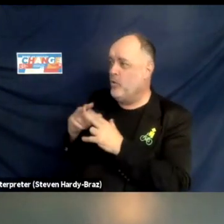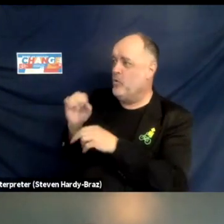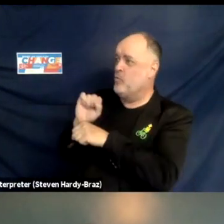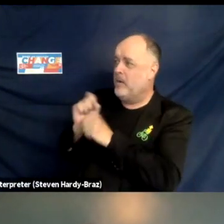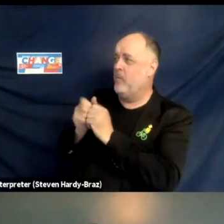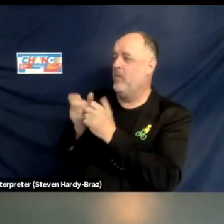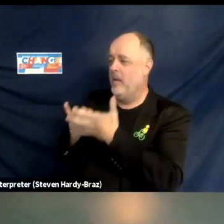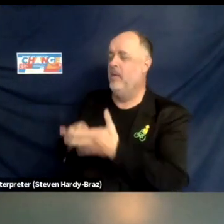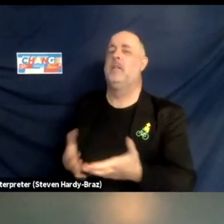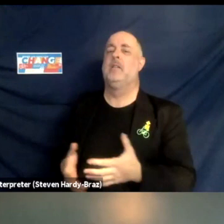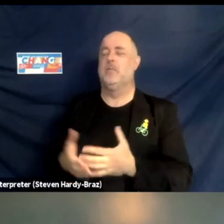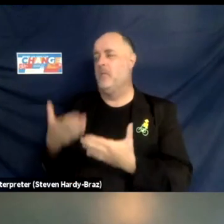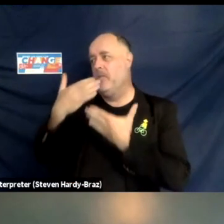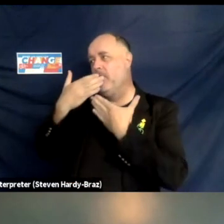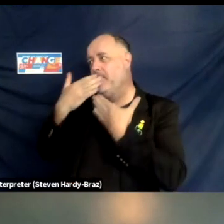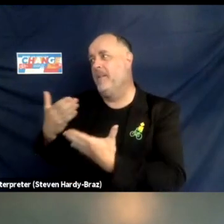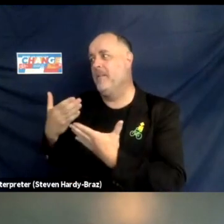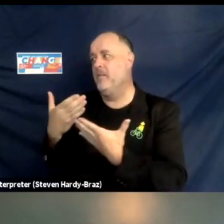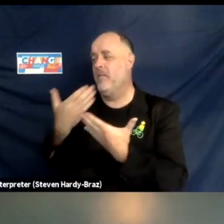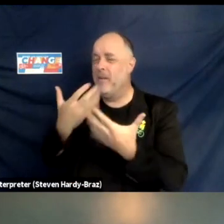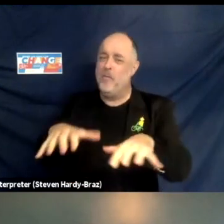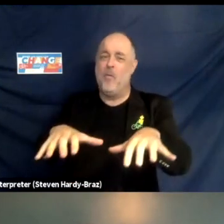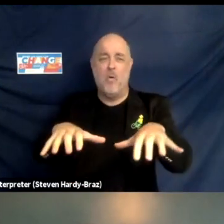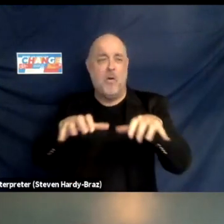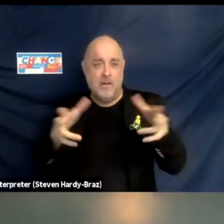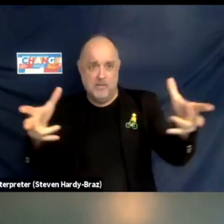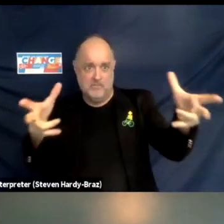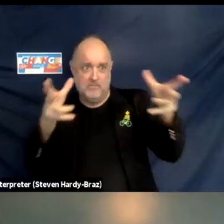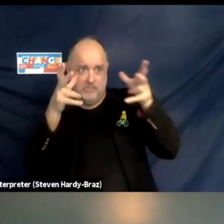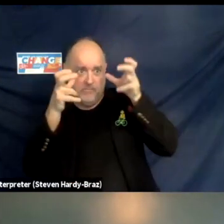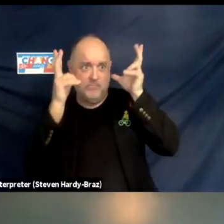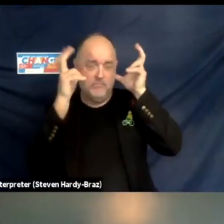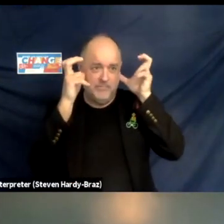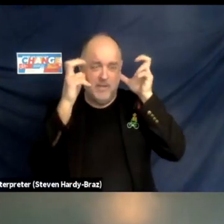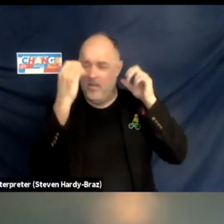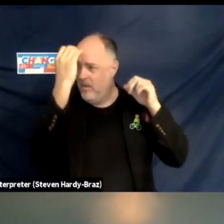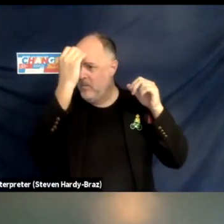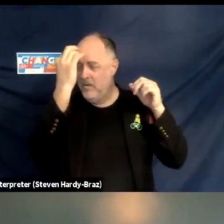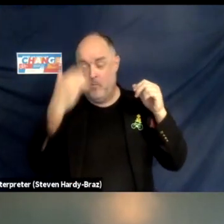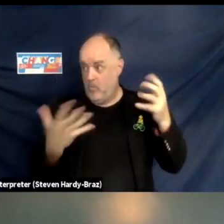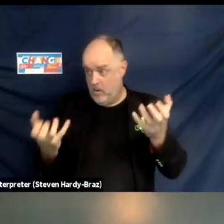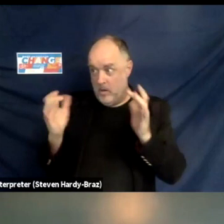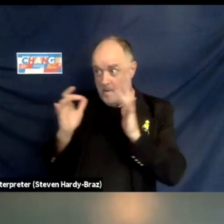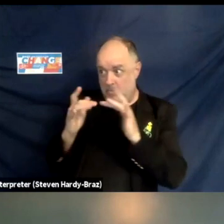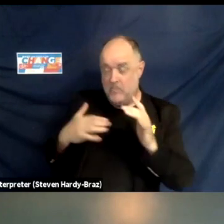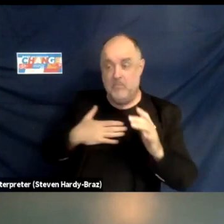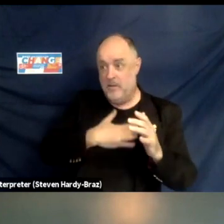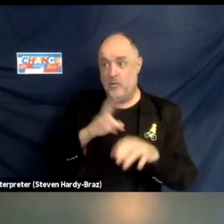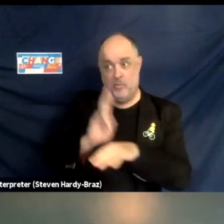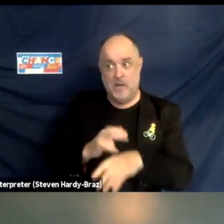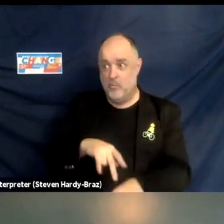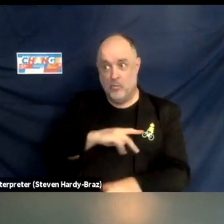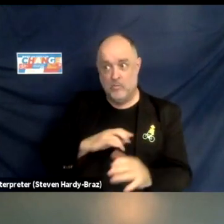all. And again, thank you to the audience for being here. If you want to contact me, please use my personal